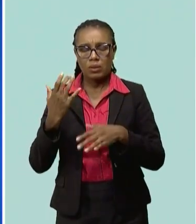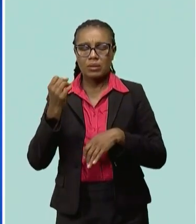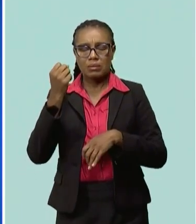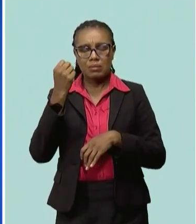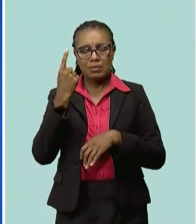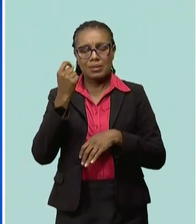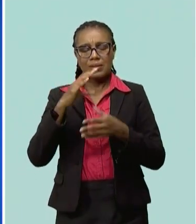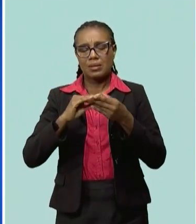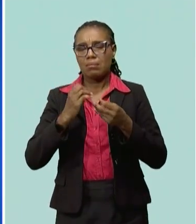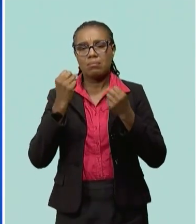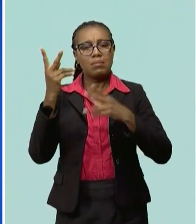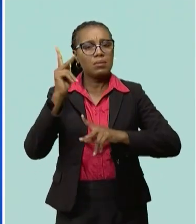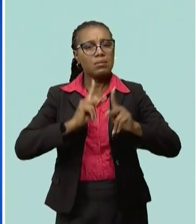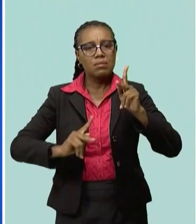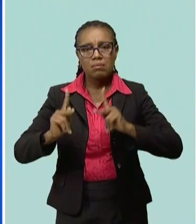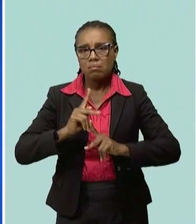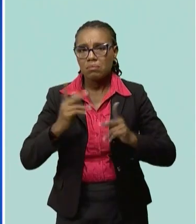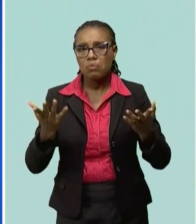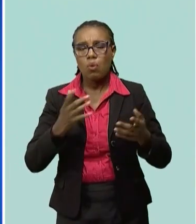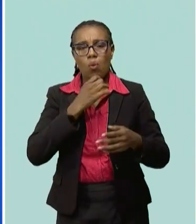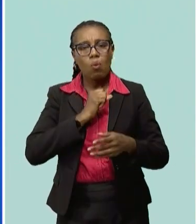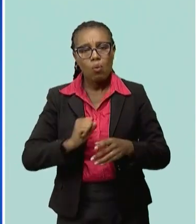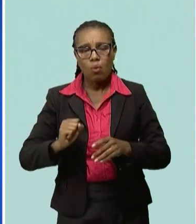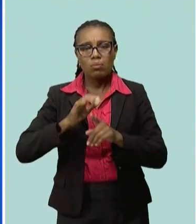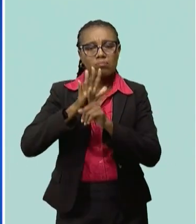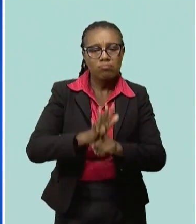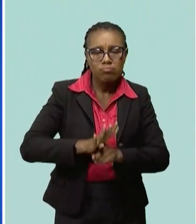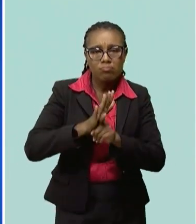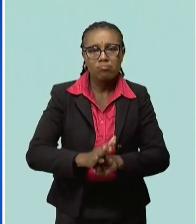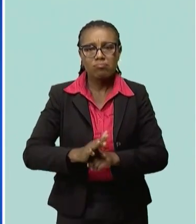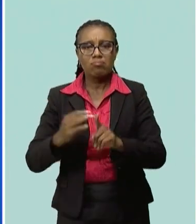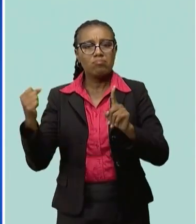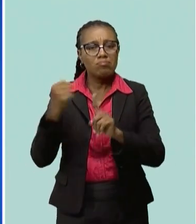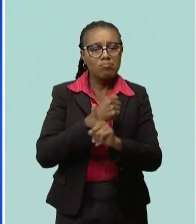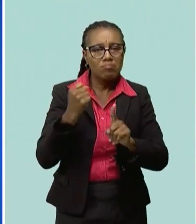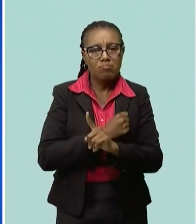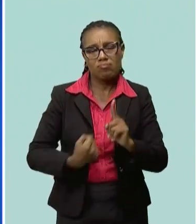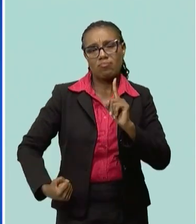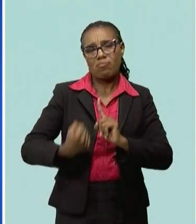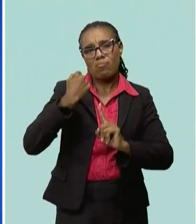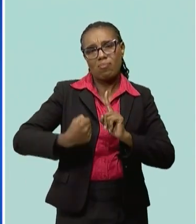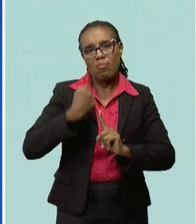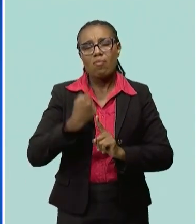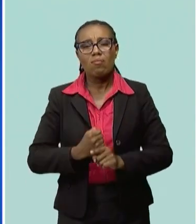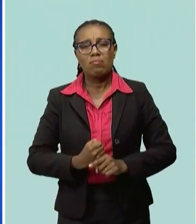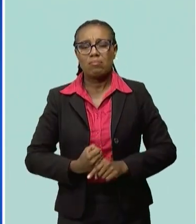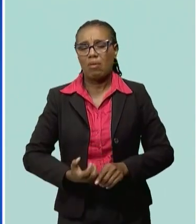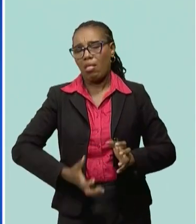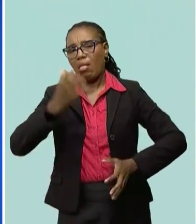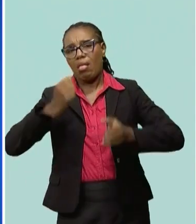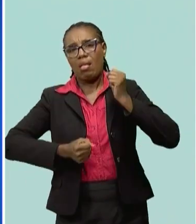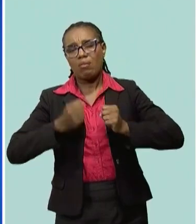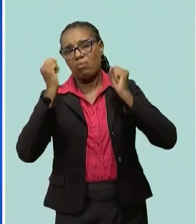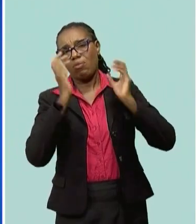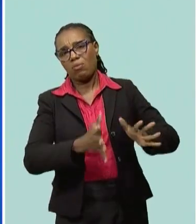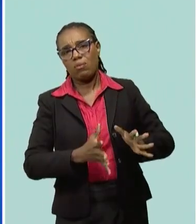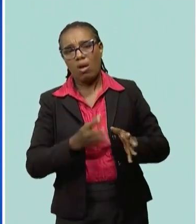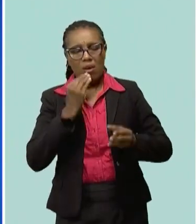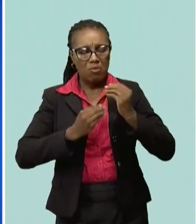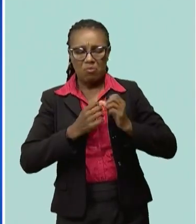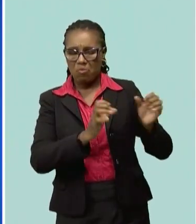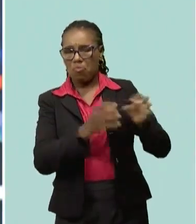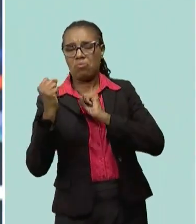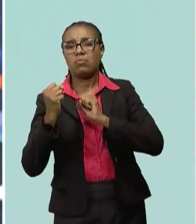cases of elder abuse in this country, and the whole purpose of the legislation, along with other things, is to seek to mitigate that